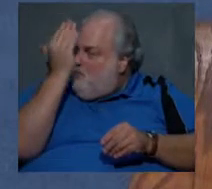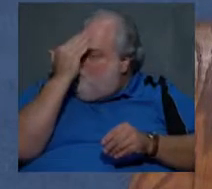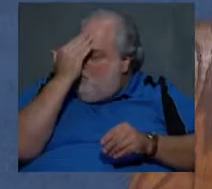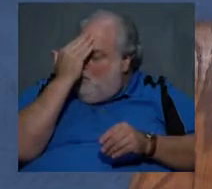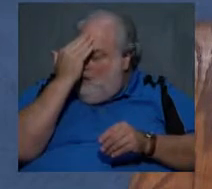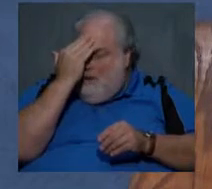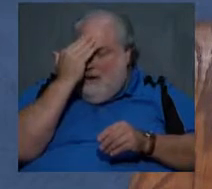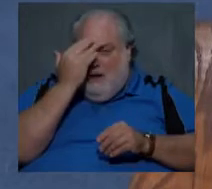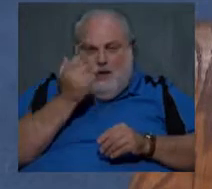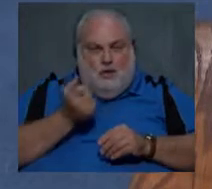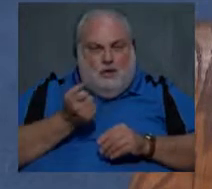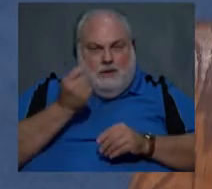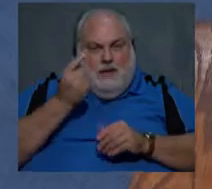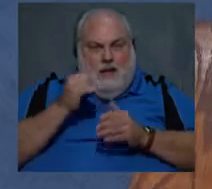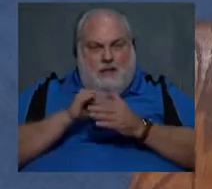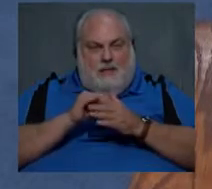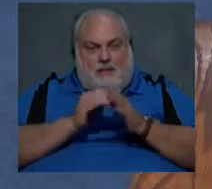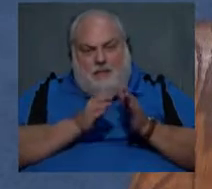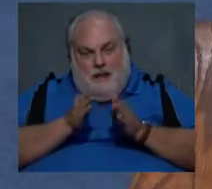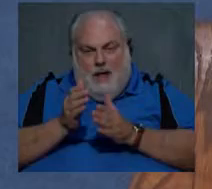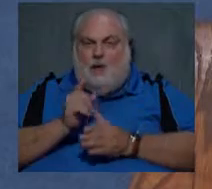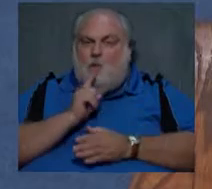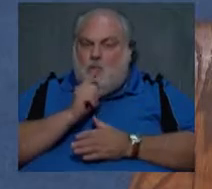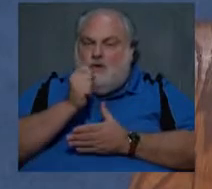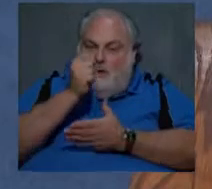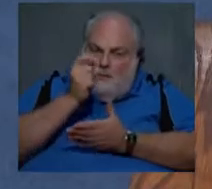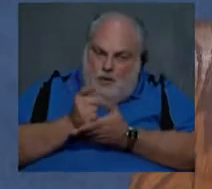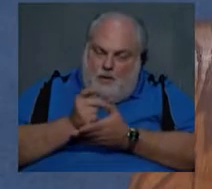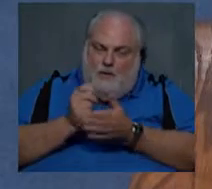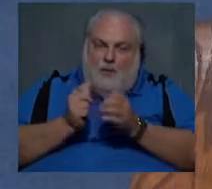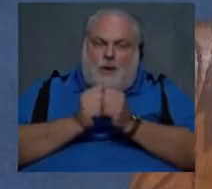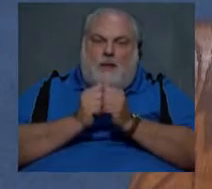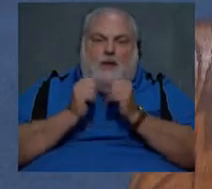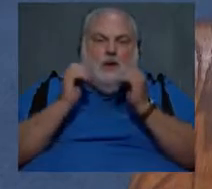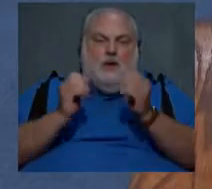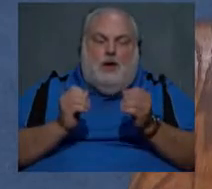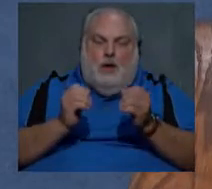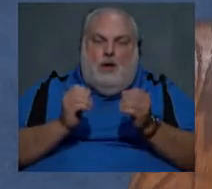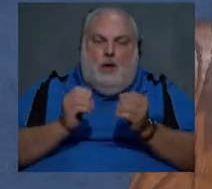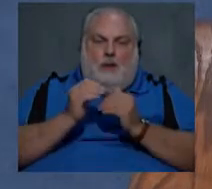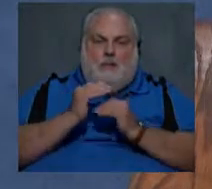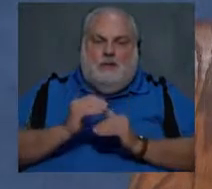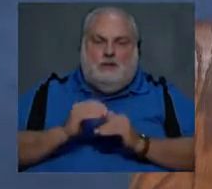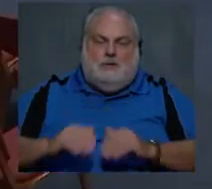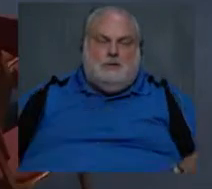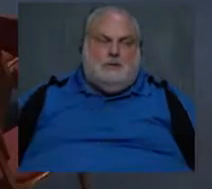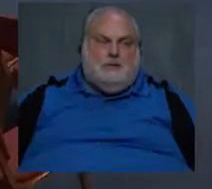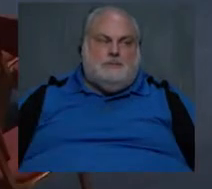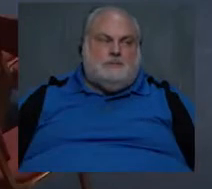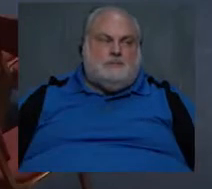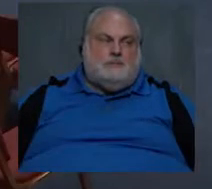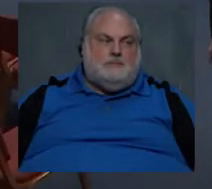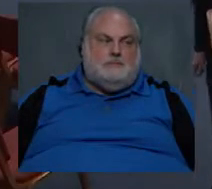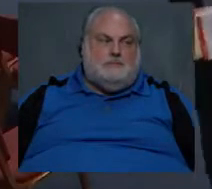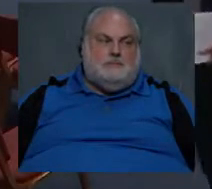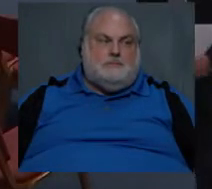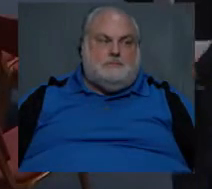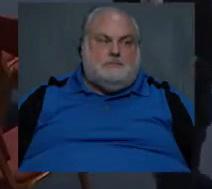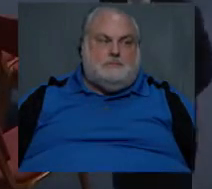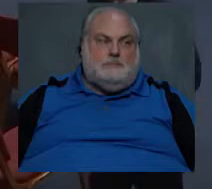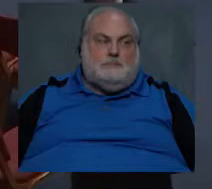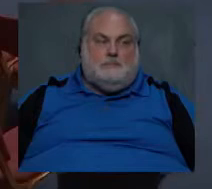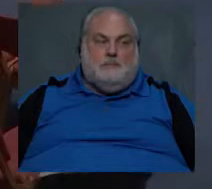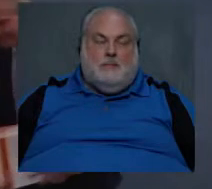the United Methodist Foundation plan was approved, again, with no occupancy limitations. Thank you. I was there